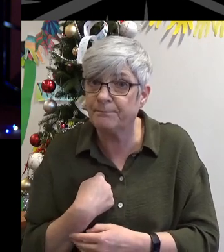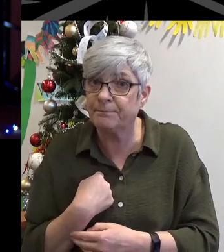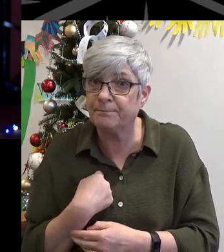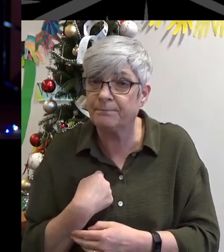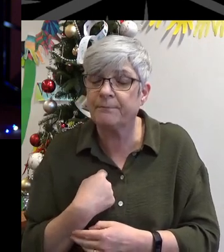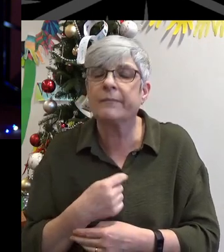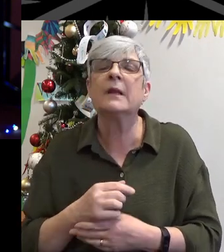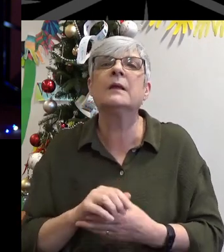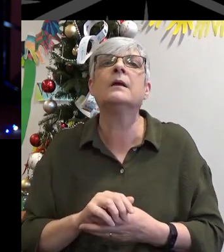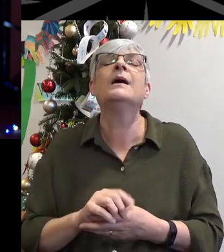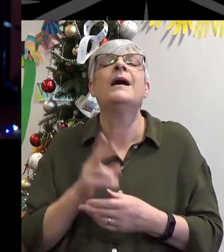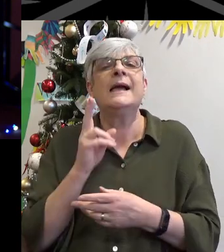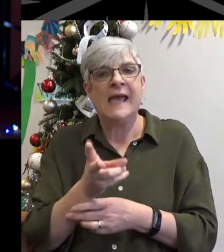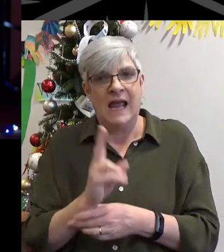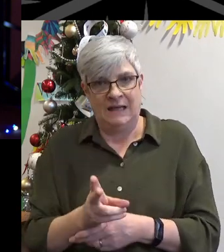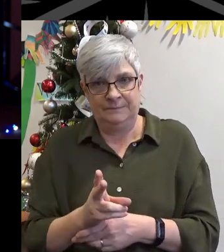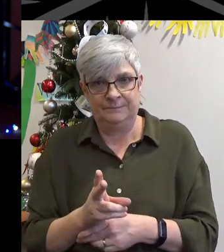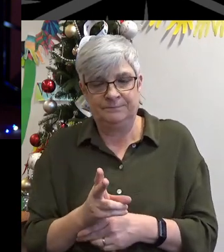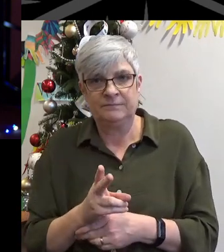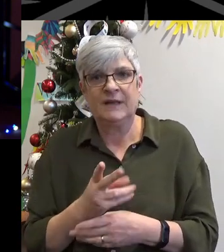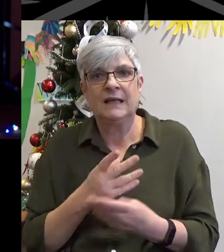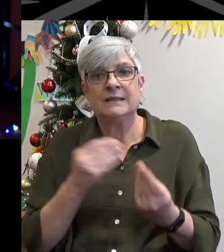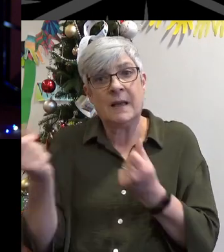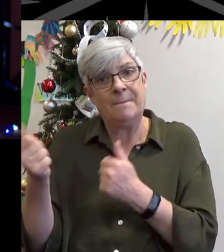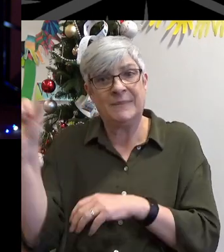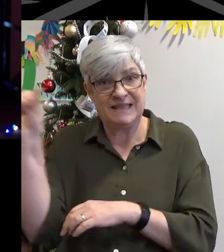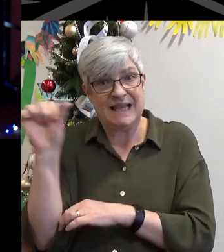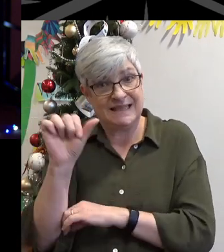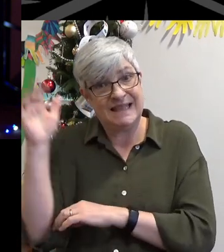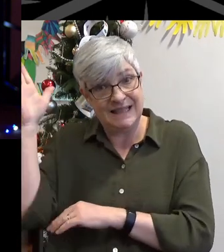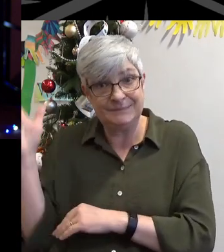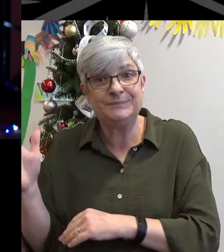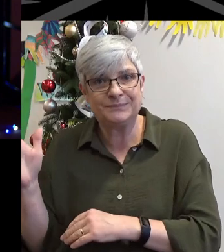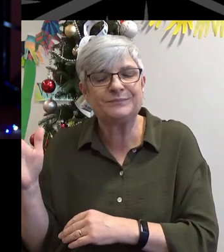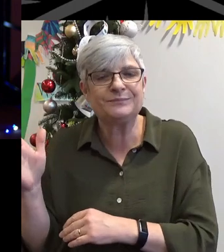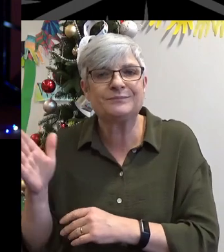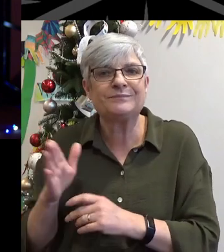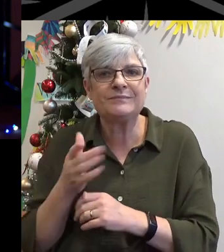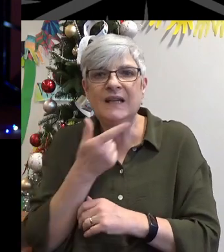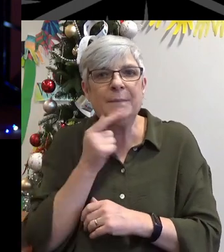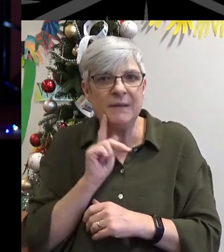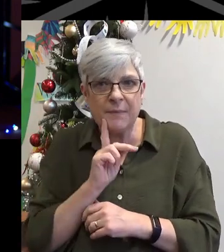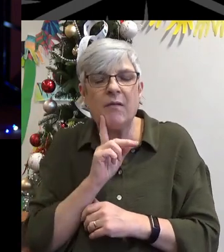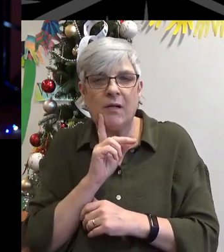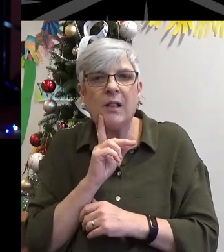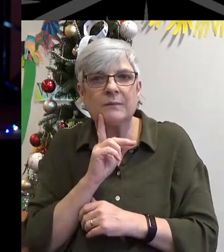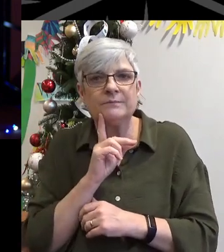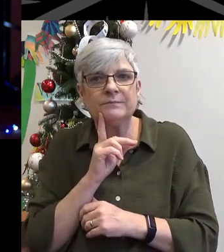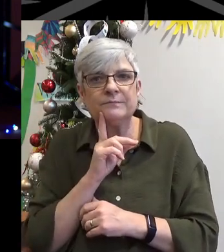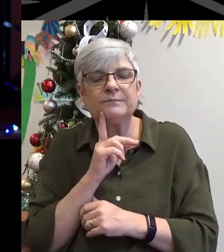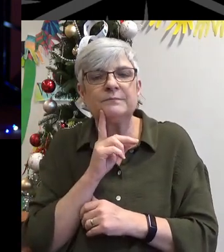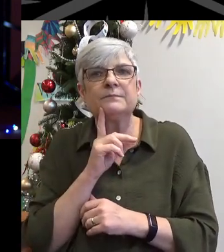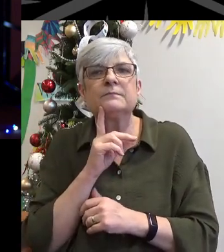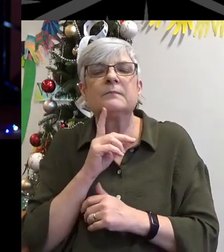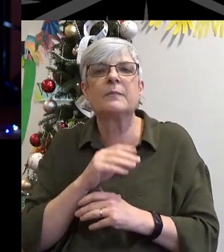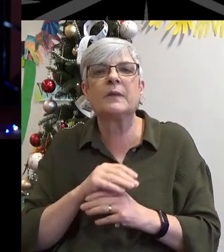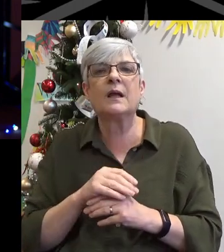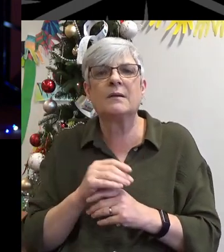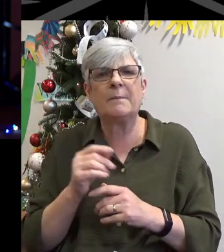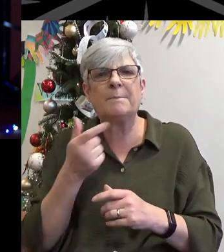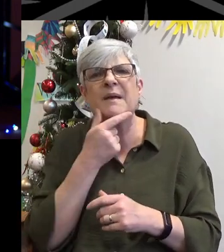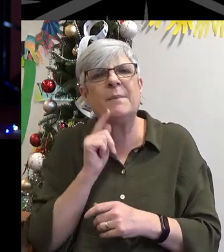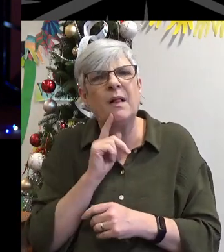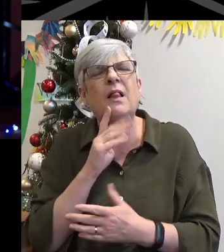Again, at least some of these 16 people whose pictures we showed you are people